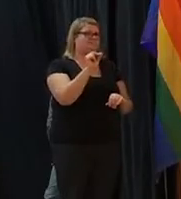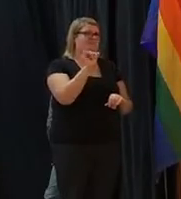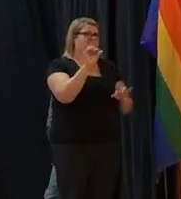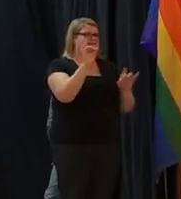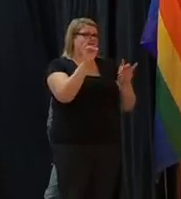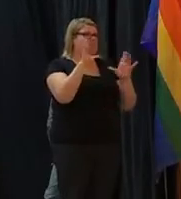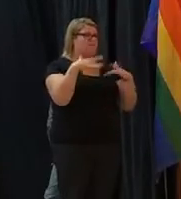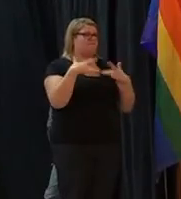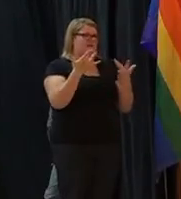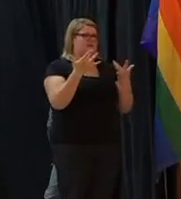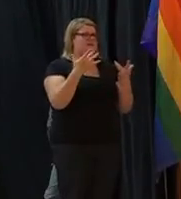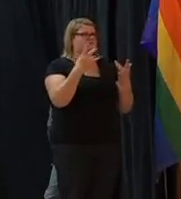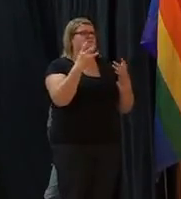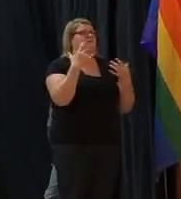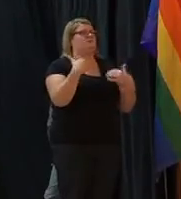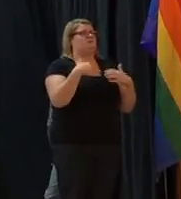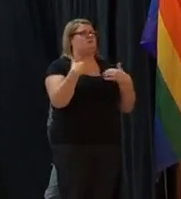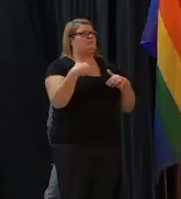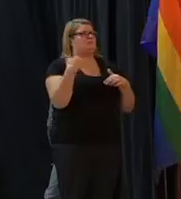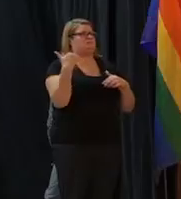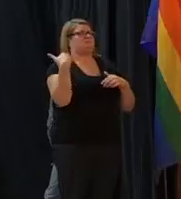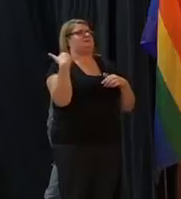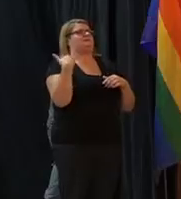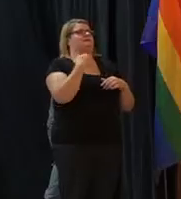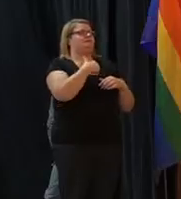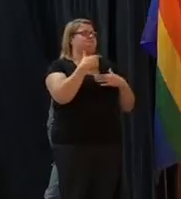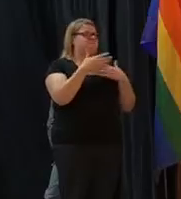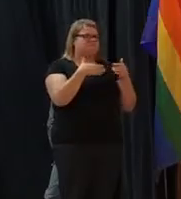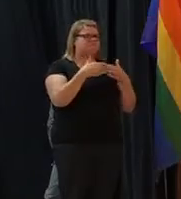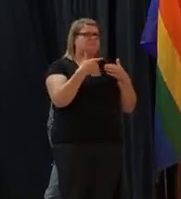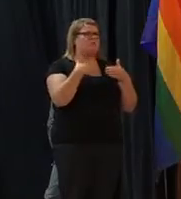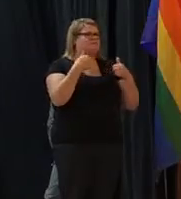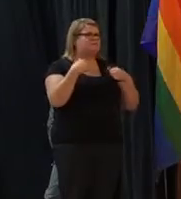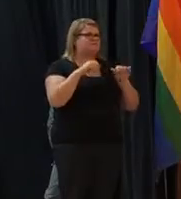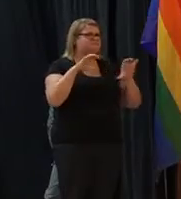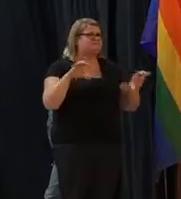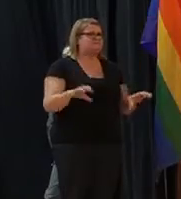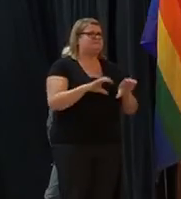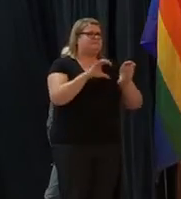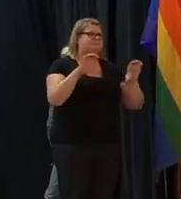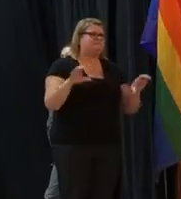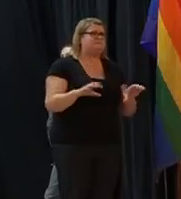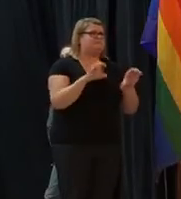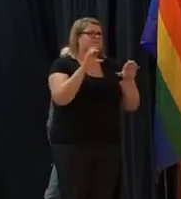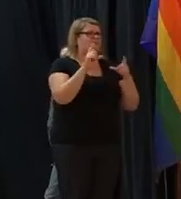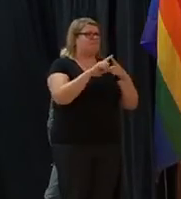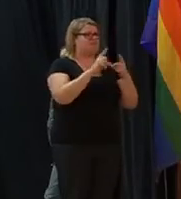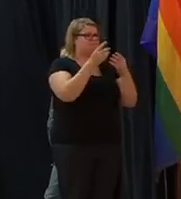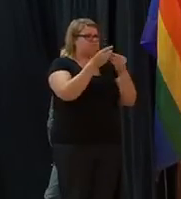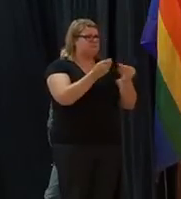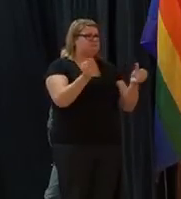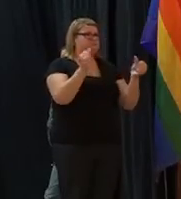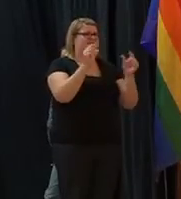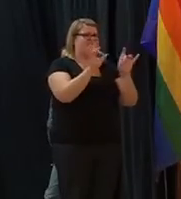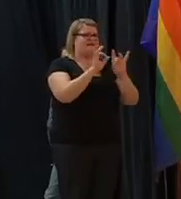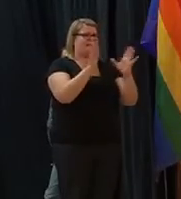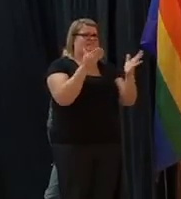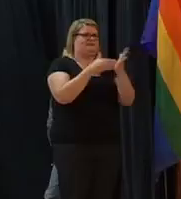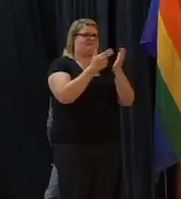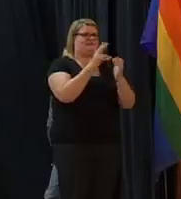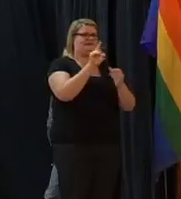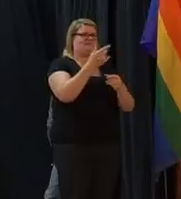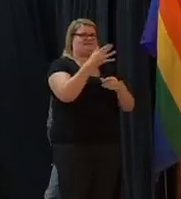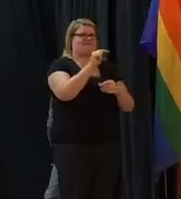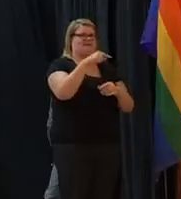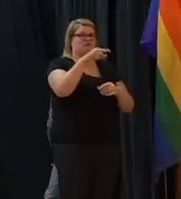terrible event reminded us that despite strides that we have made in addressing violence against the LGBTI